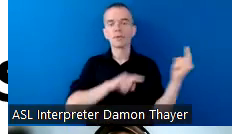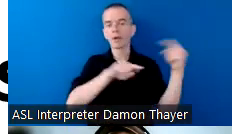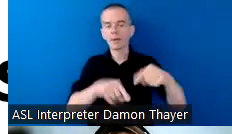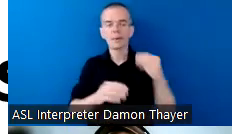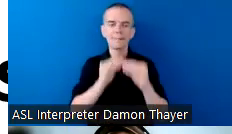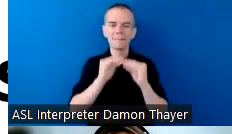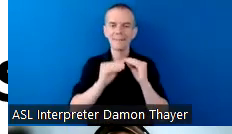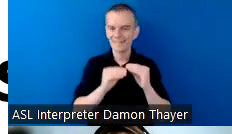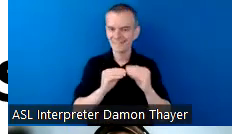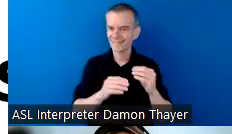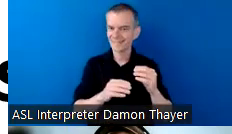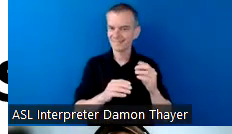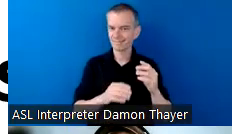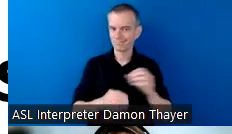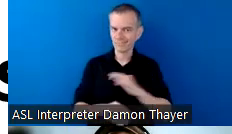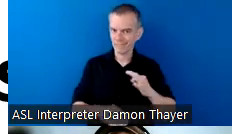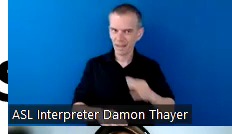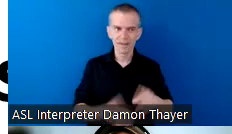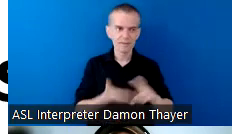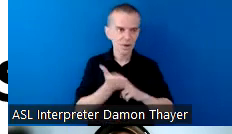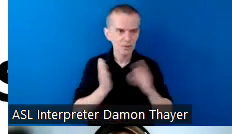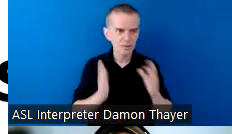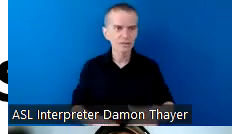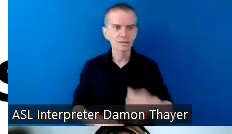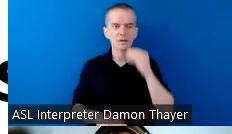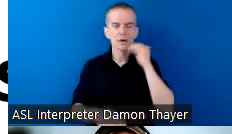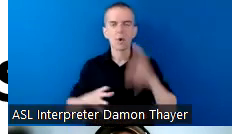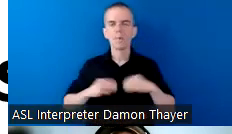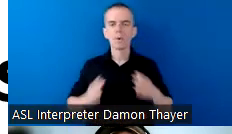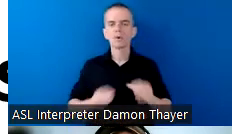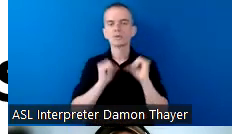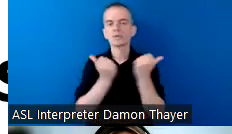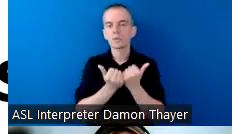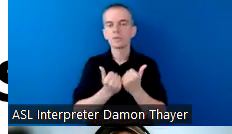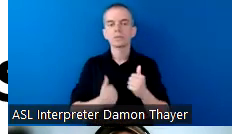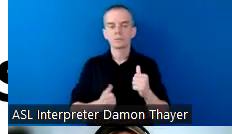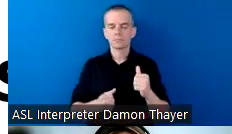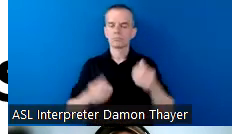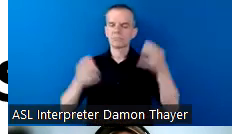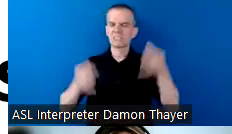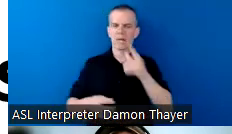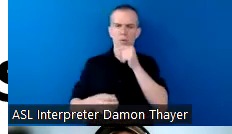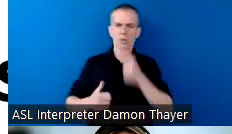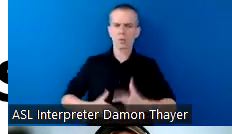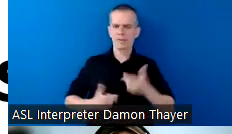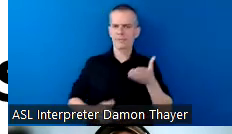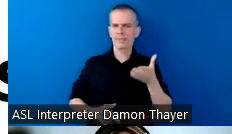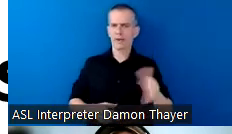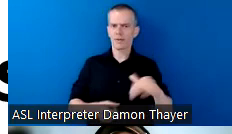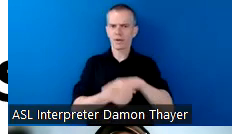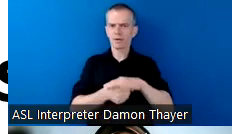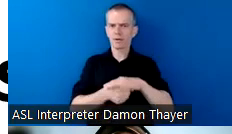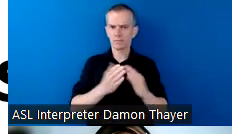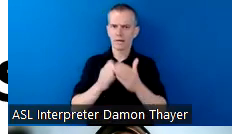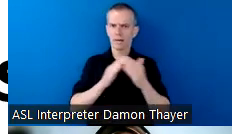staff, or other kinds of contractors. Homeowners associations make a lot of decisions about who can live in those neighborhoods and the